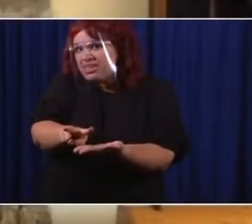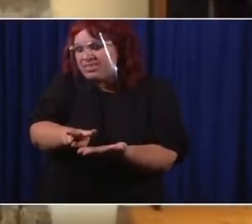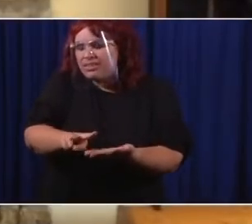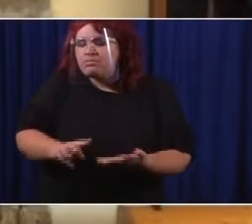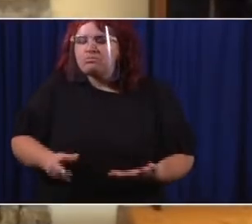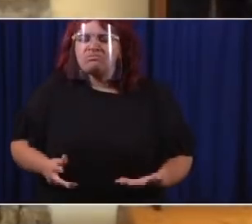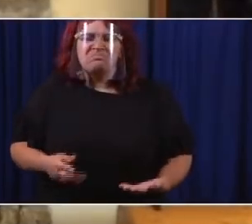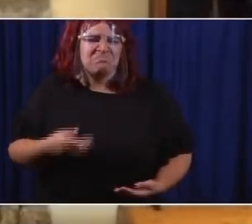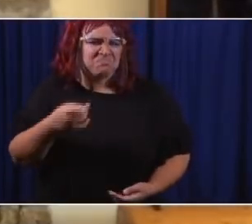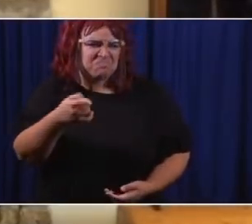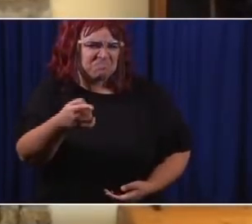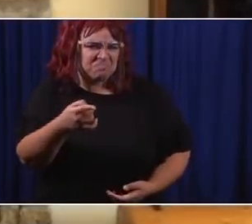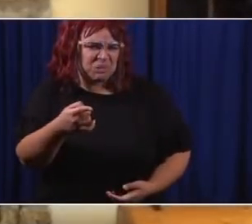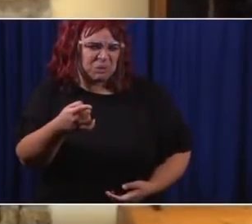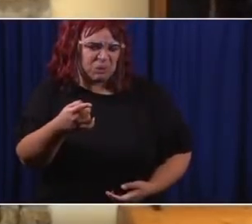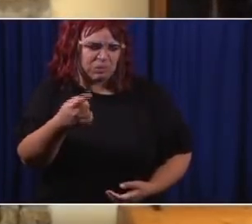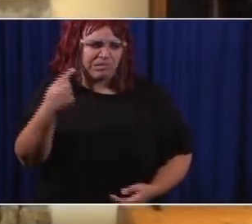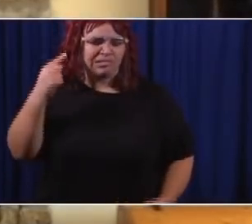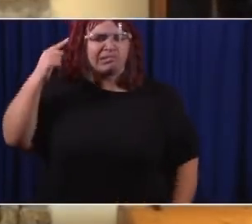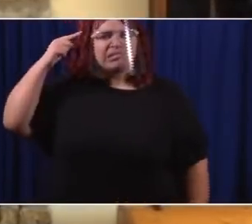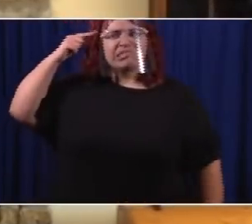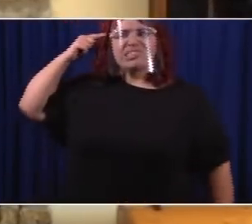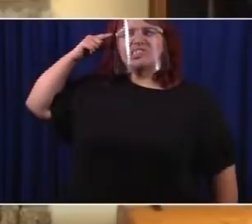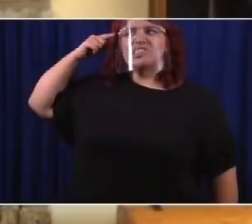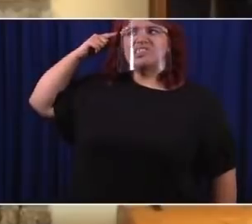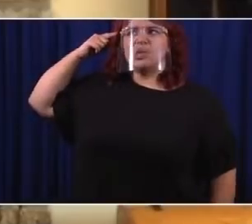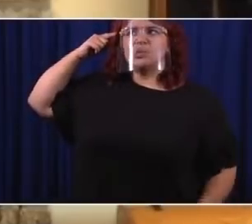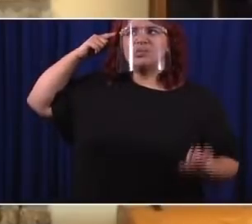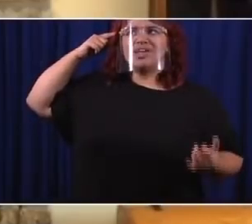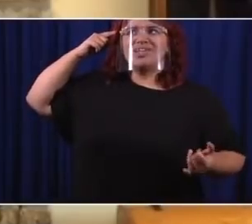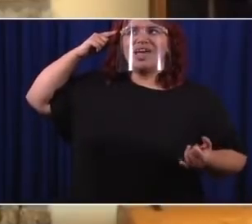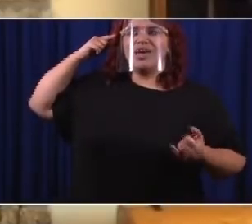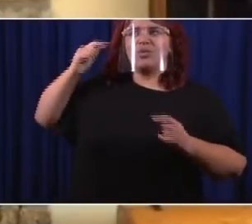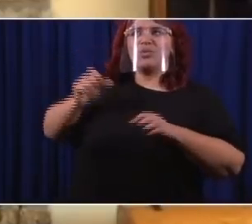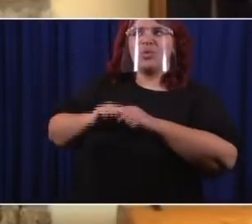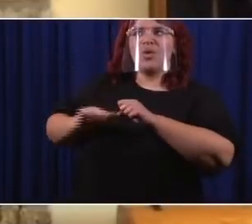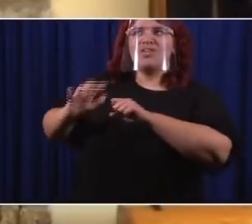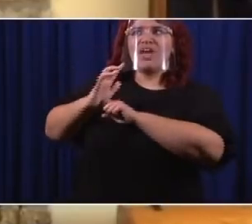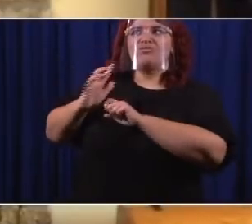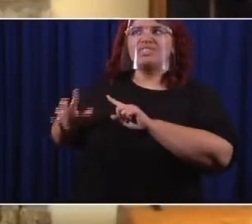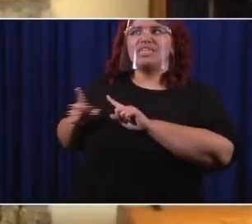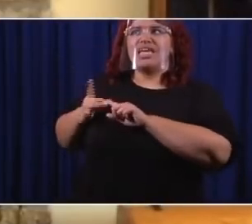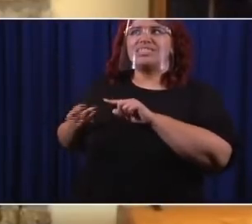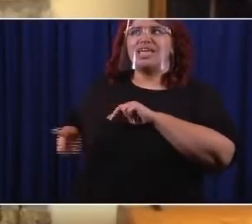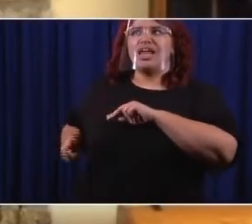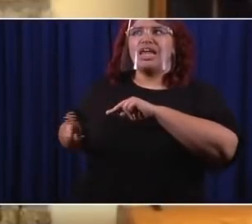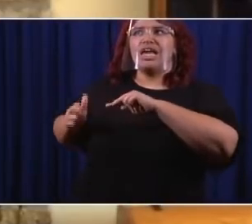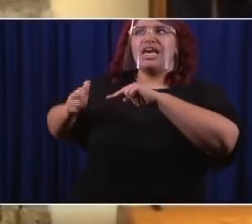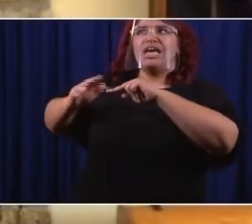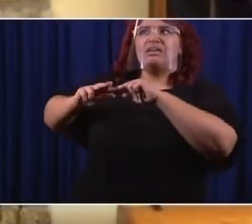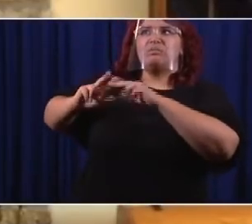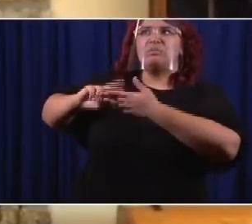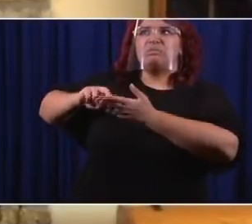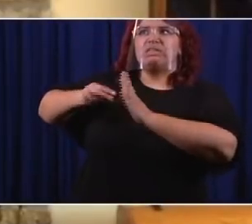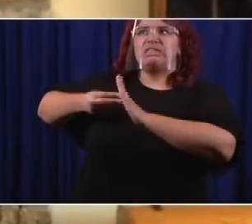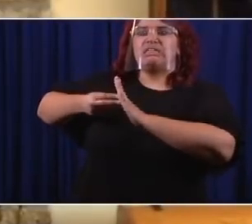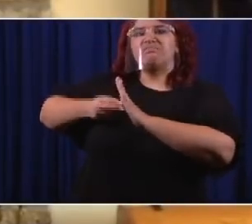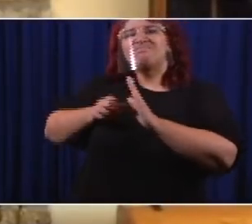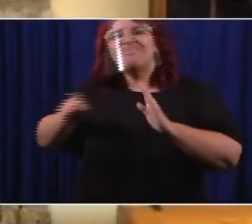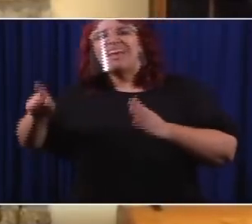any concerns that we're seeing cases spike right now? And should the Secretary of State's office or any boards of elections take any